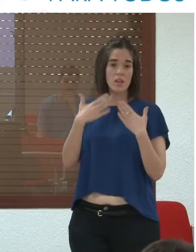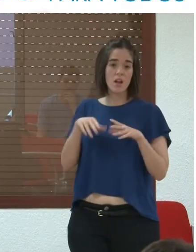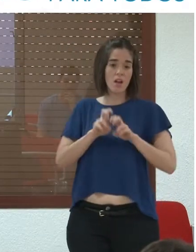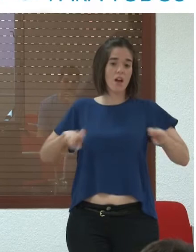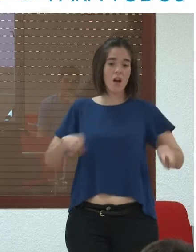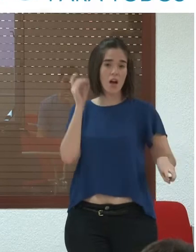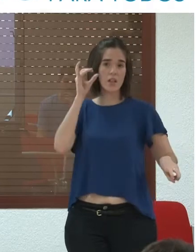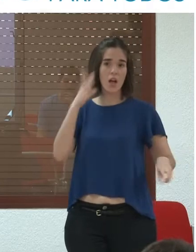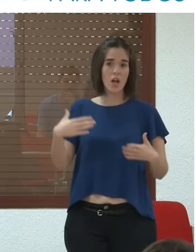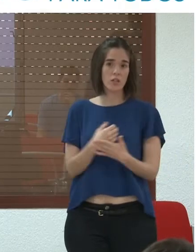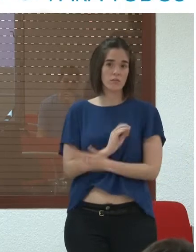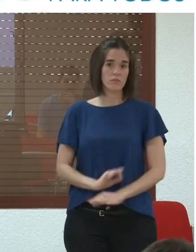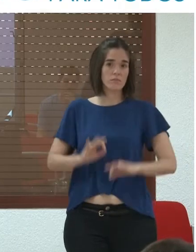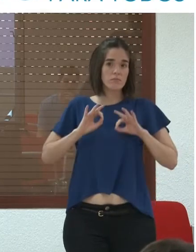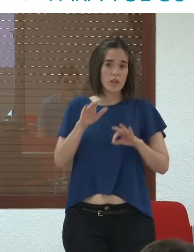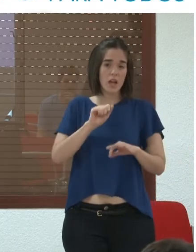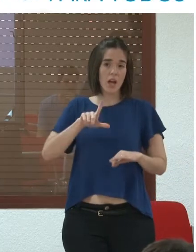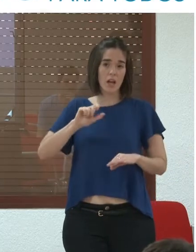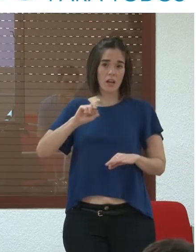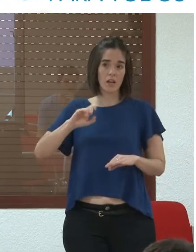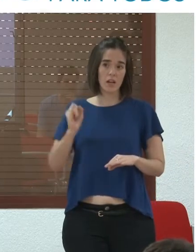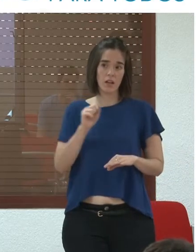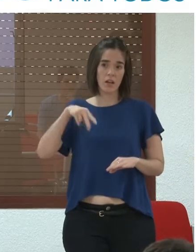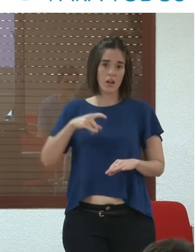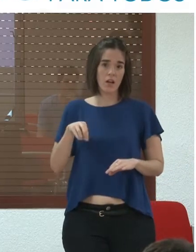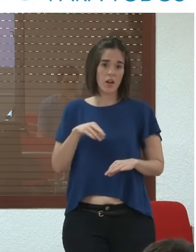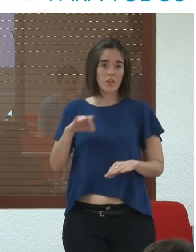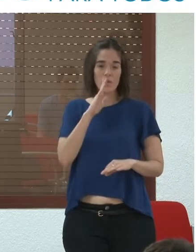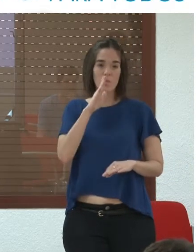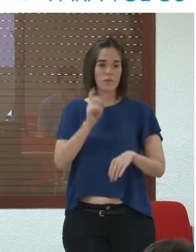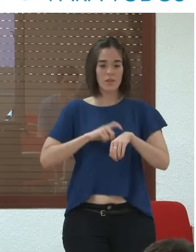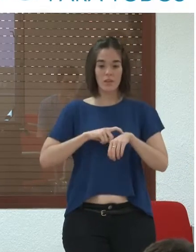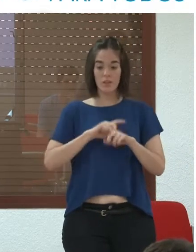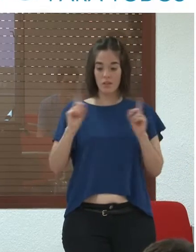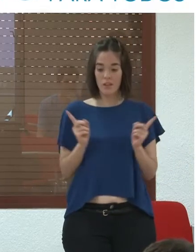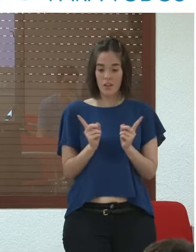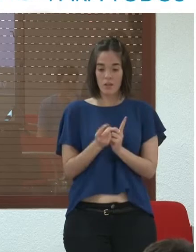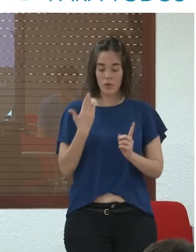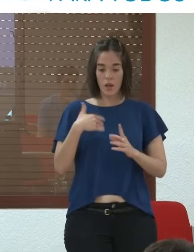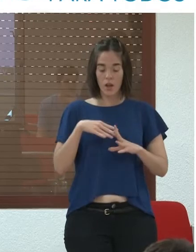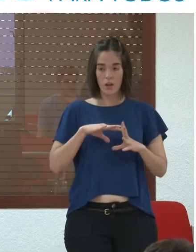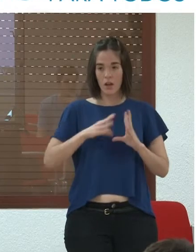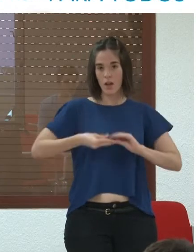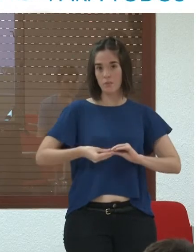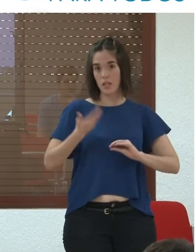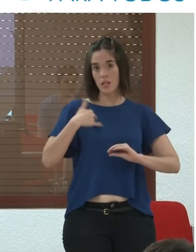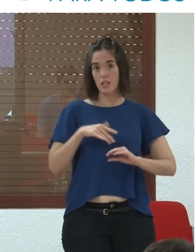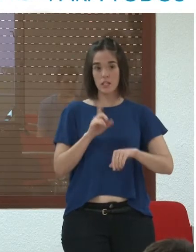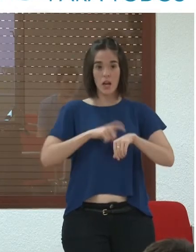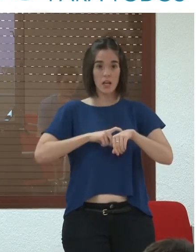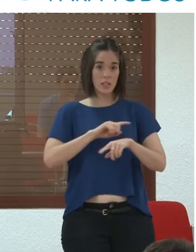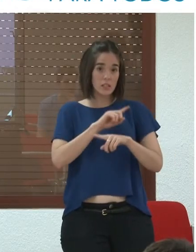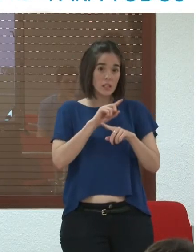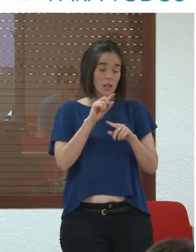I want to thank the speaker, so especially to Alejandro, because he's given us some time for a